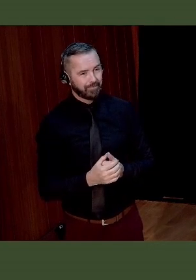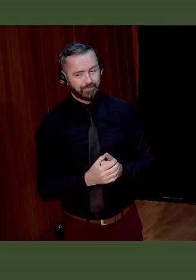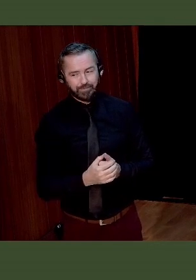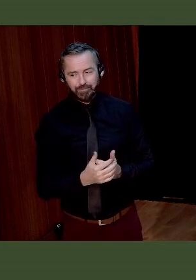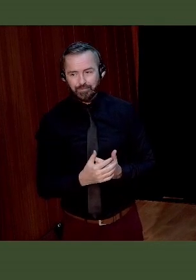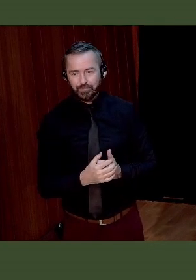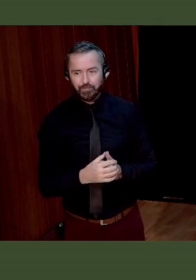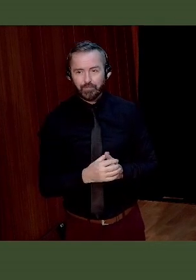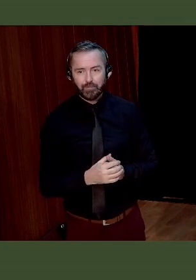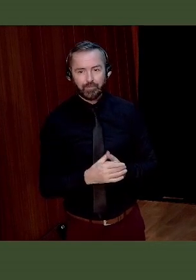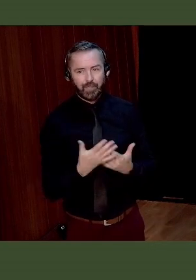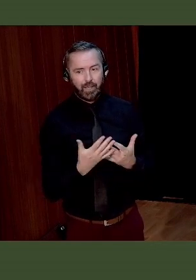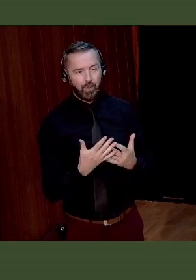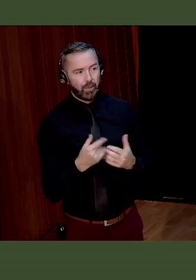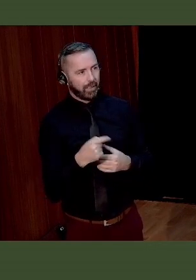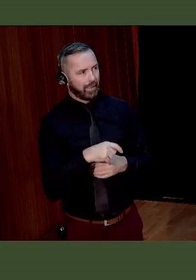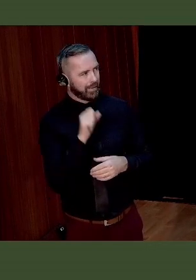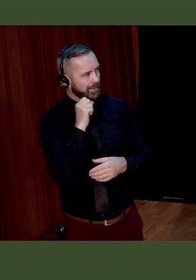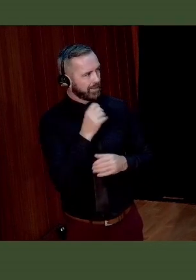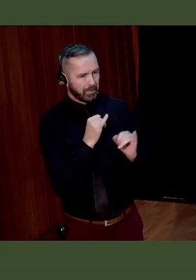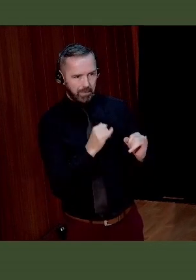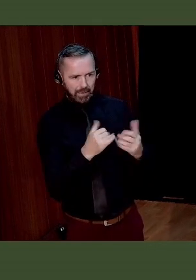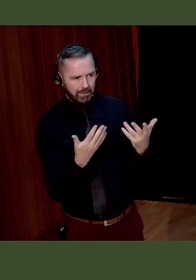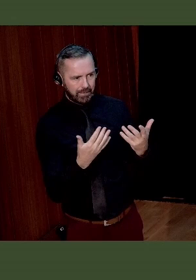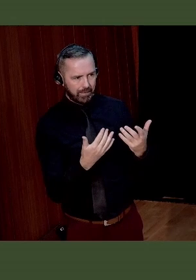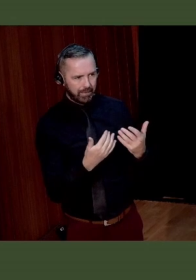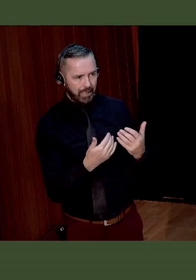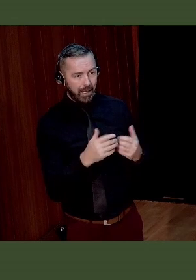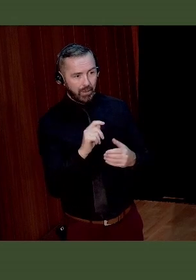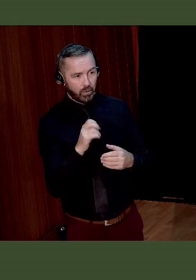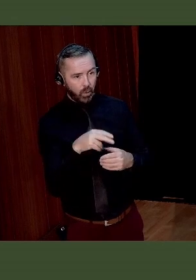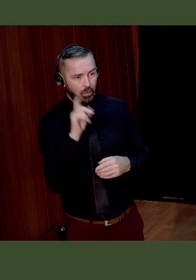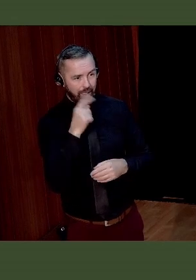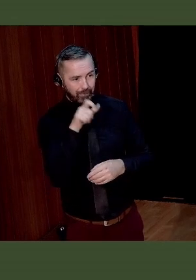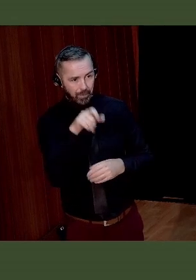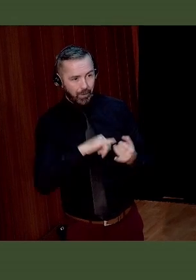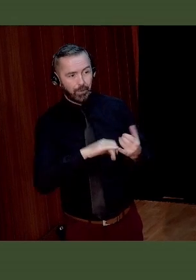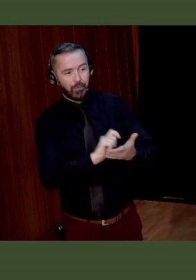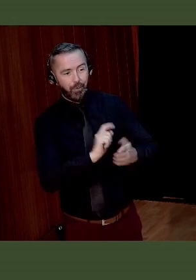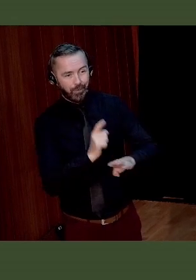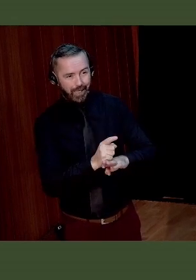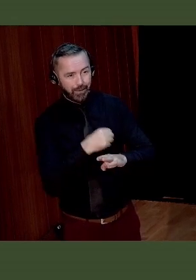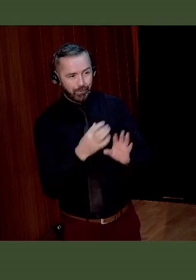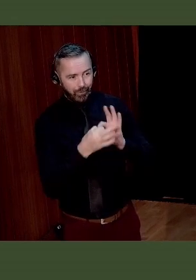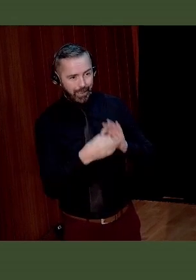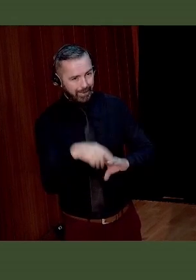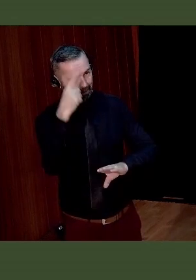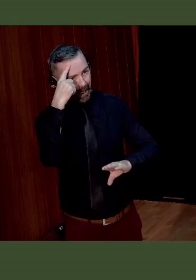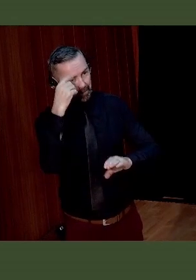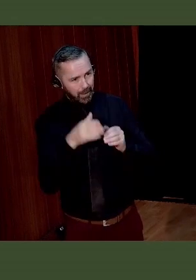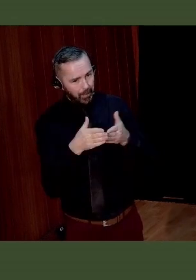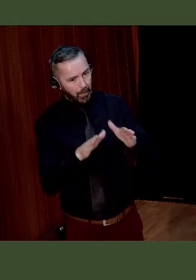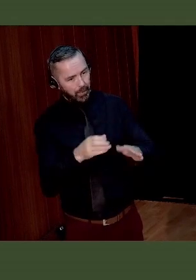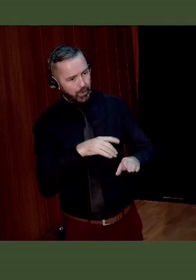Now, contemptuous as that assessment is, and as tone deaf as the person who wrote it is, in relation to the sentiment of the majority of the public towards the